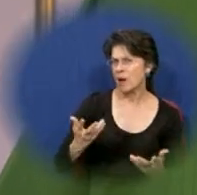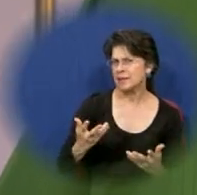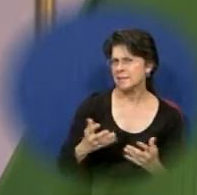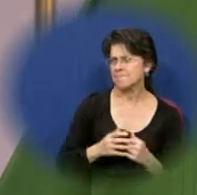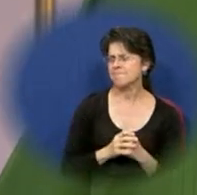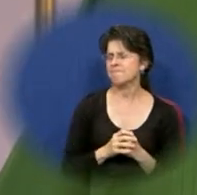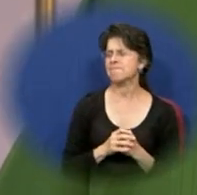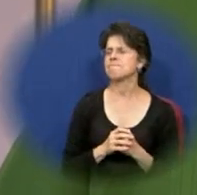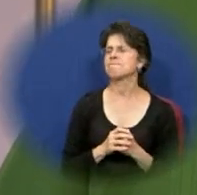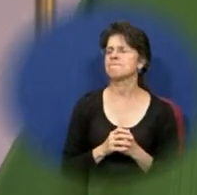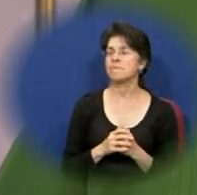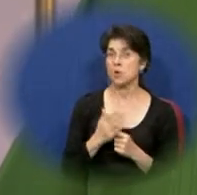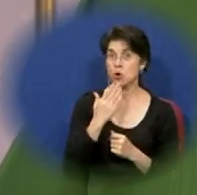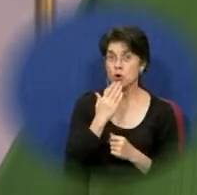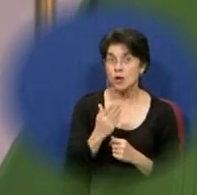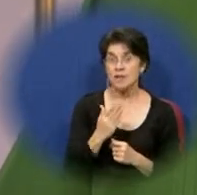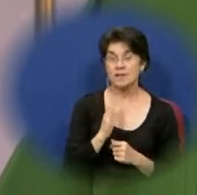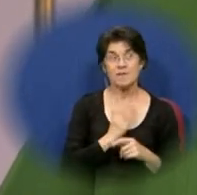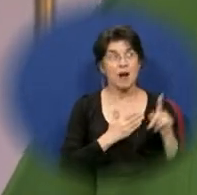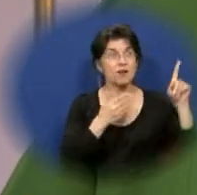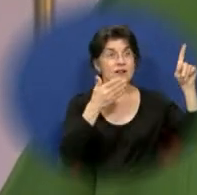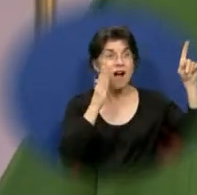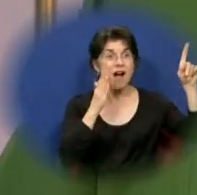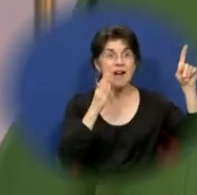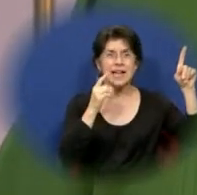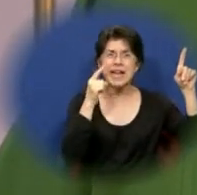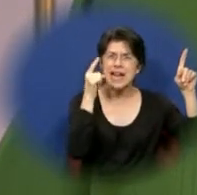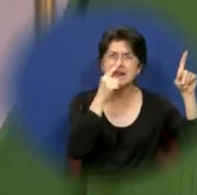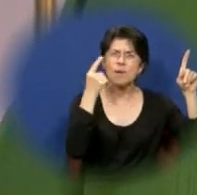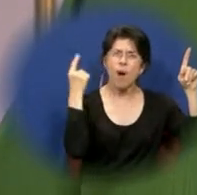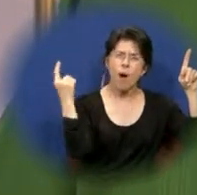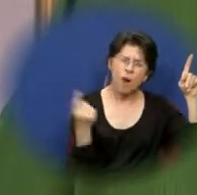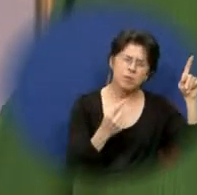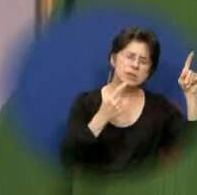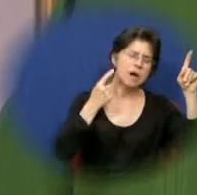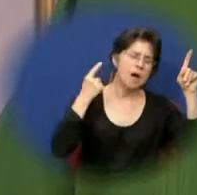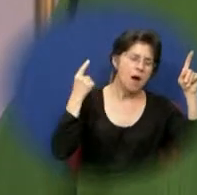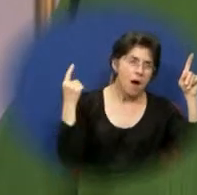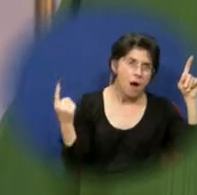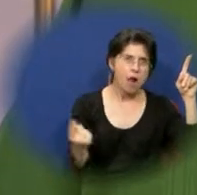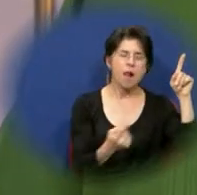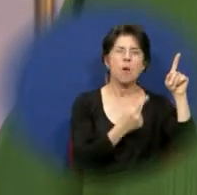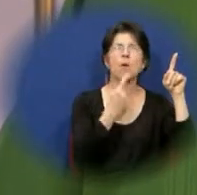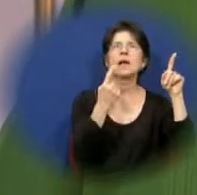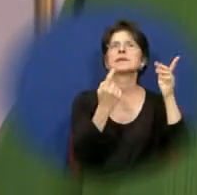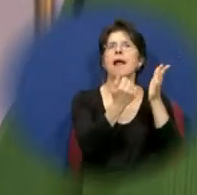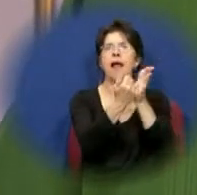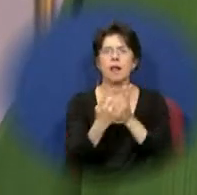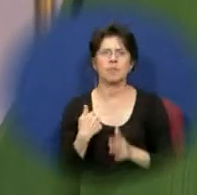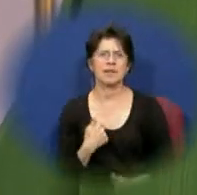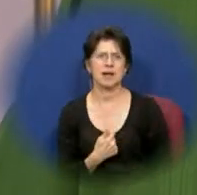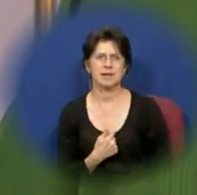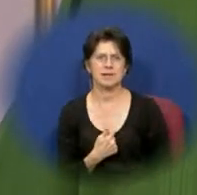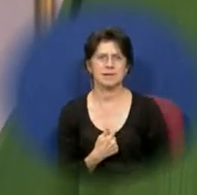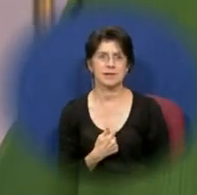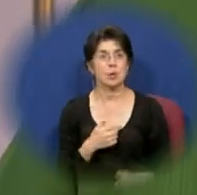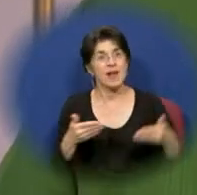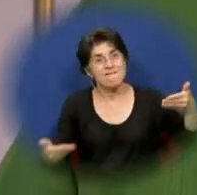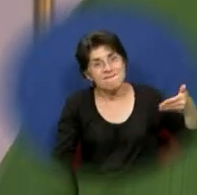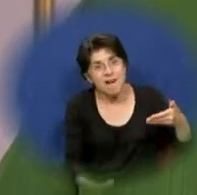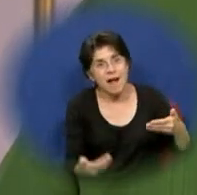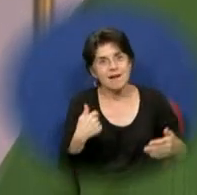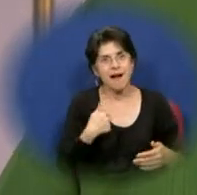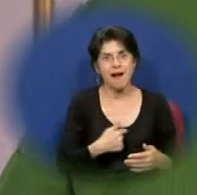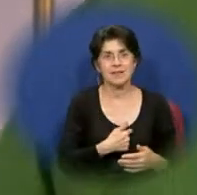that goodness of our God who is always, always reaching into our lives to invite us into deeper,